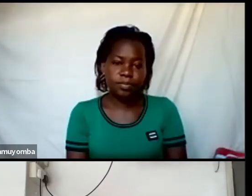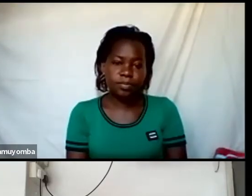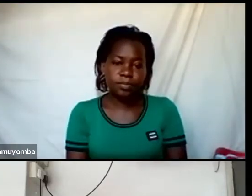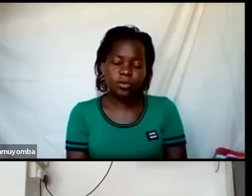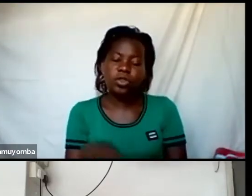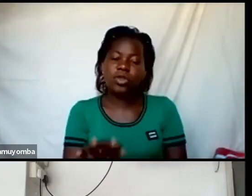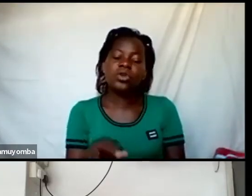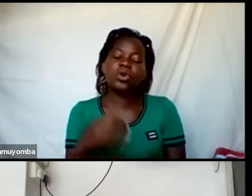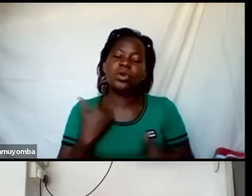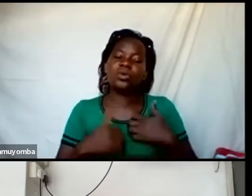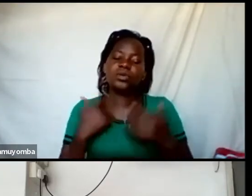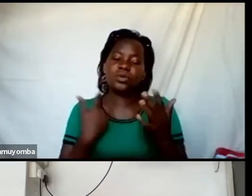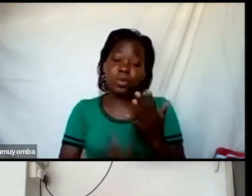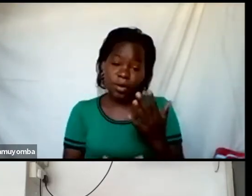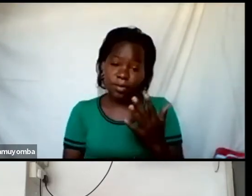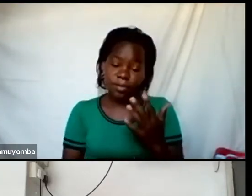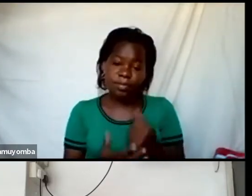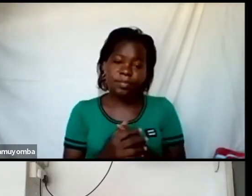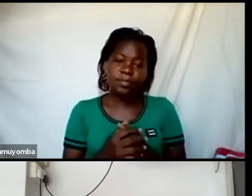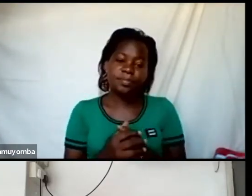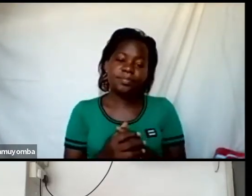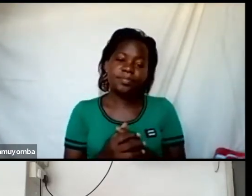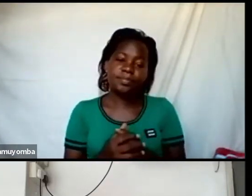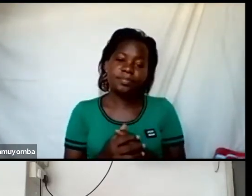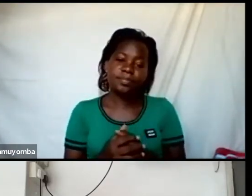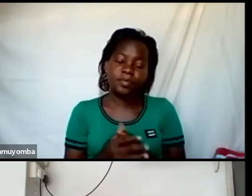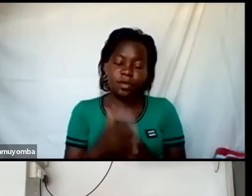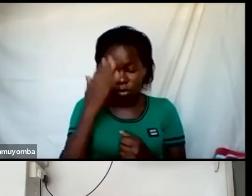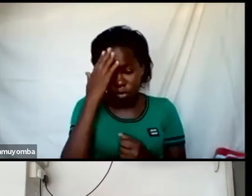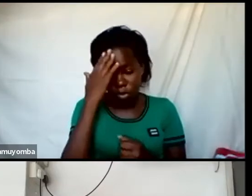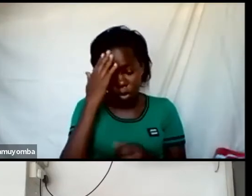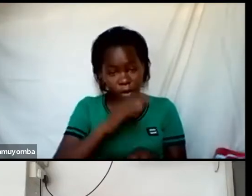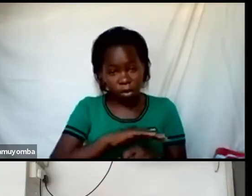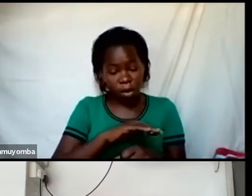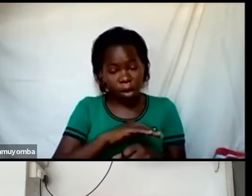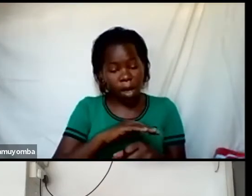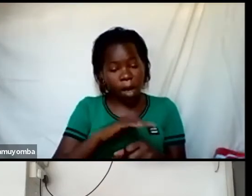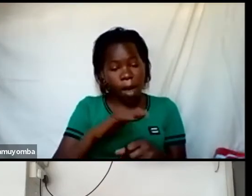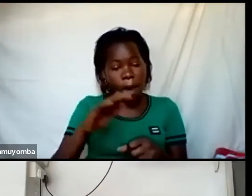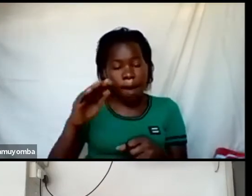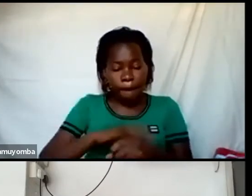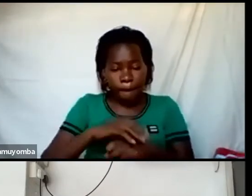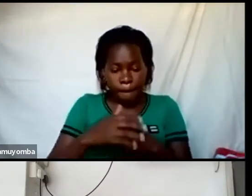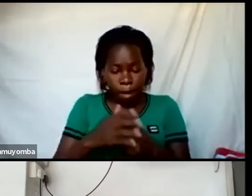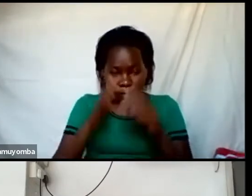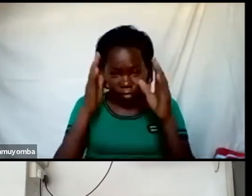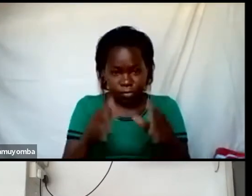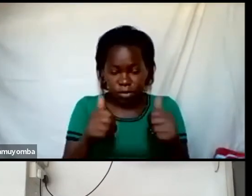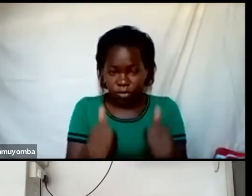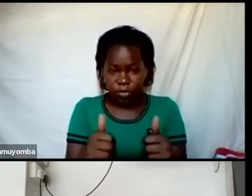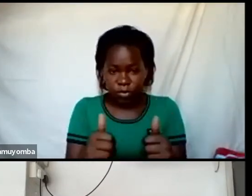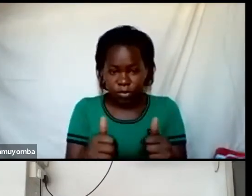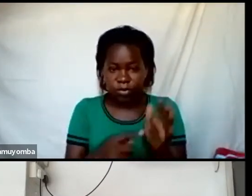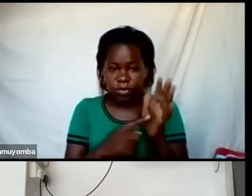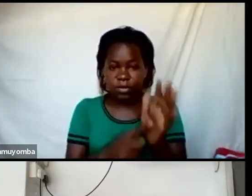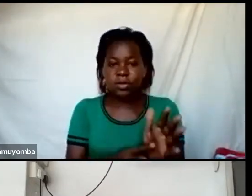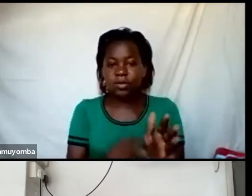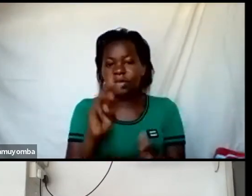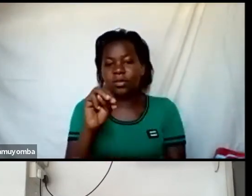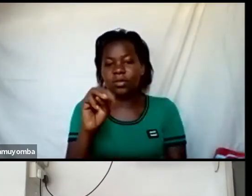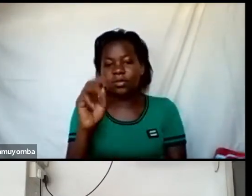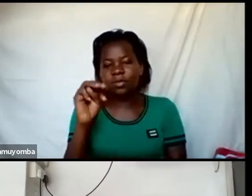it's manufacturing. And manufacturing is cool. I can share examples of Mama Chia's. She's